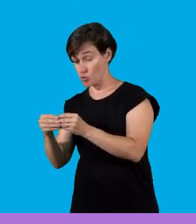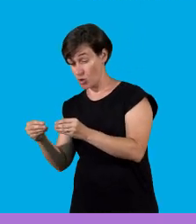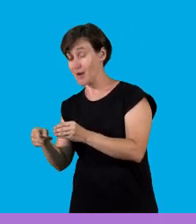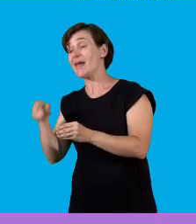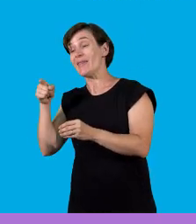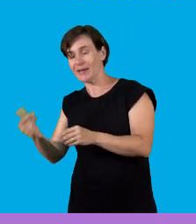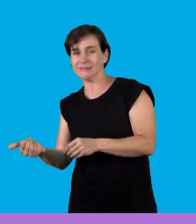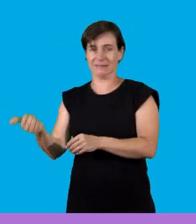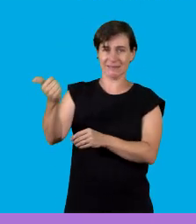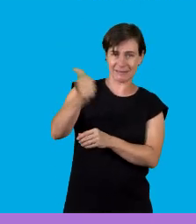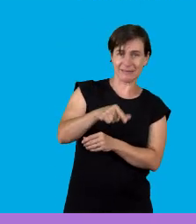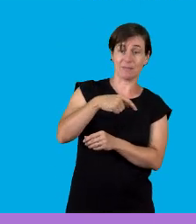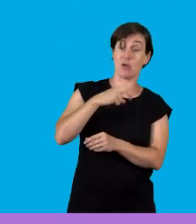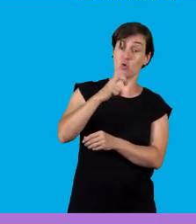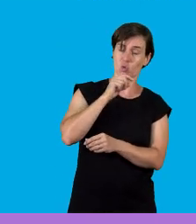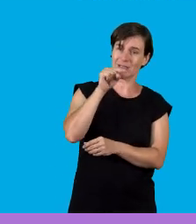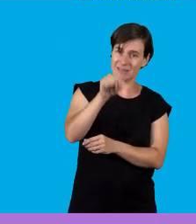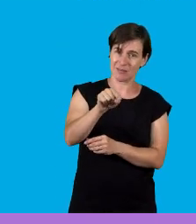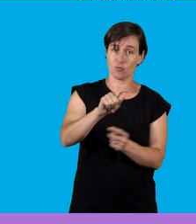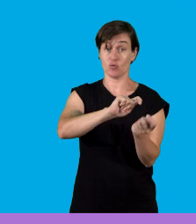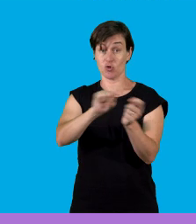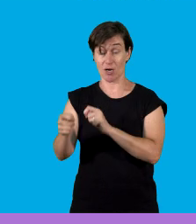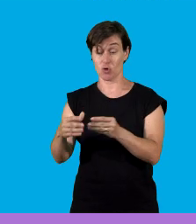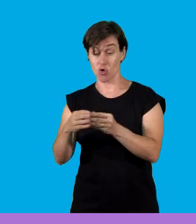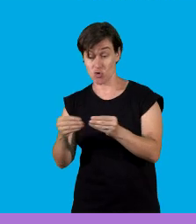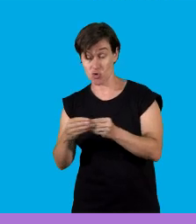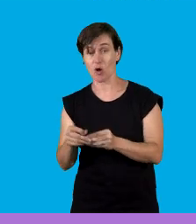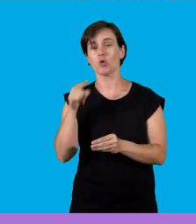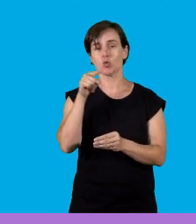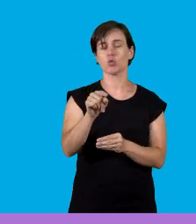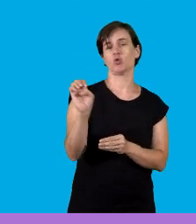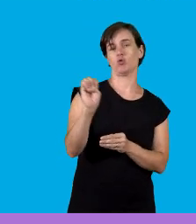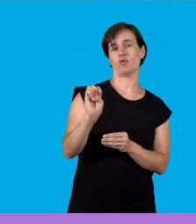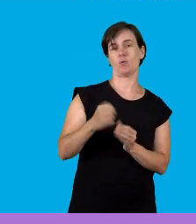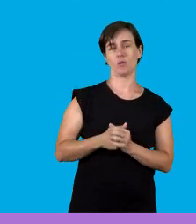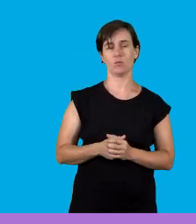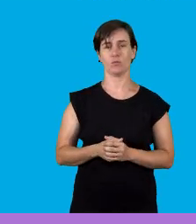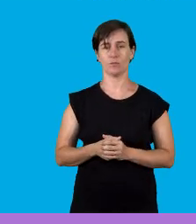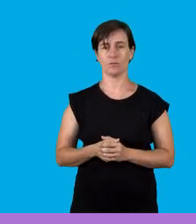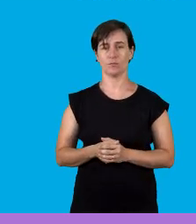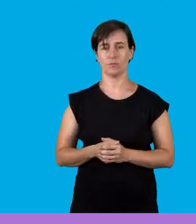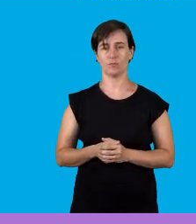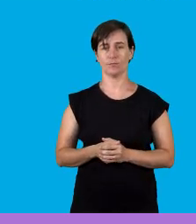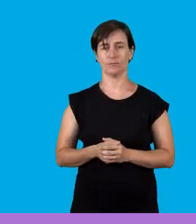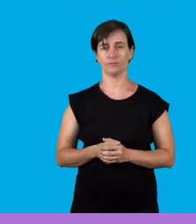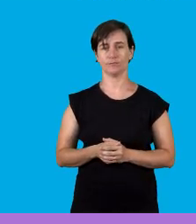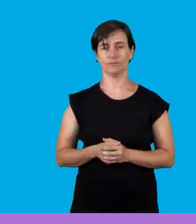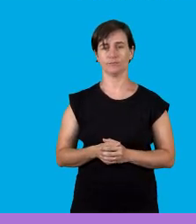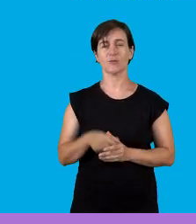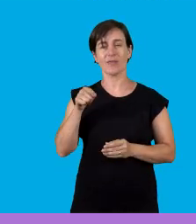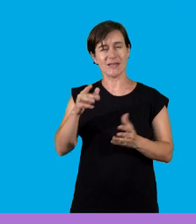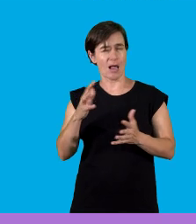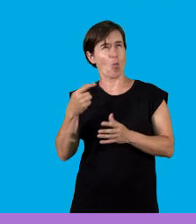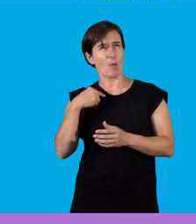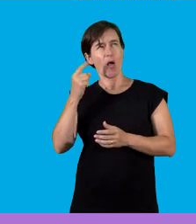dollars, and then looking at the graph on my left hand side, I can then convert from US dollars into euros. Can you see?